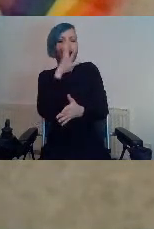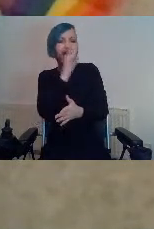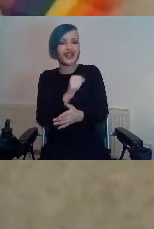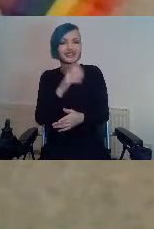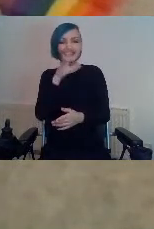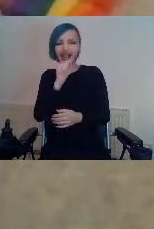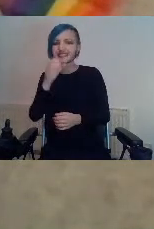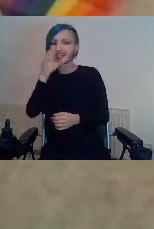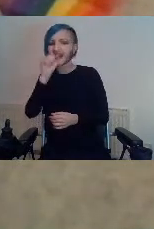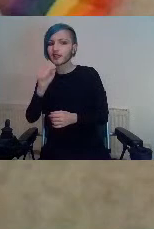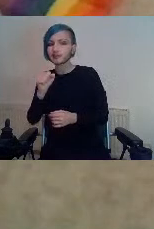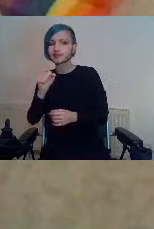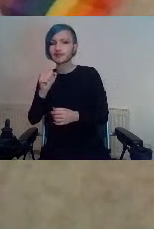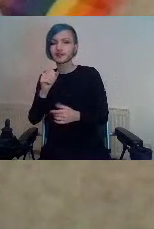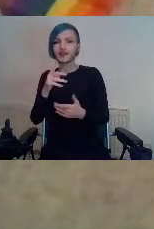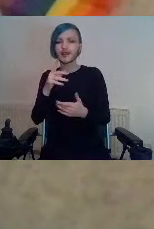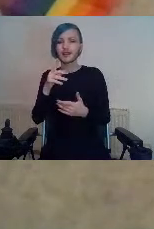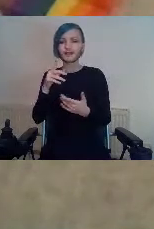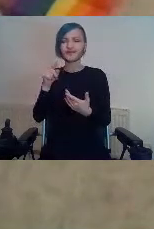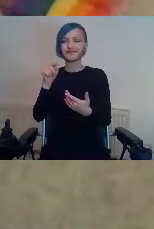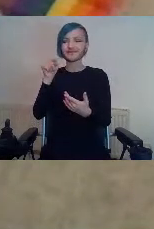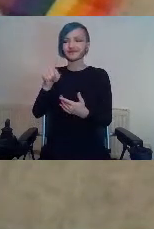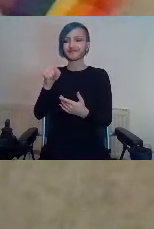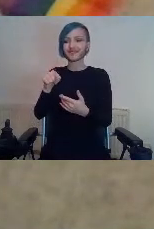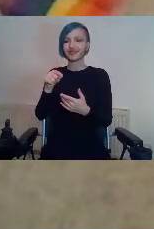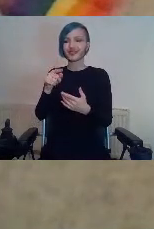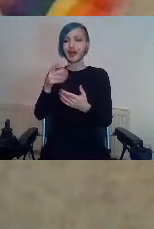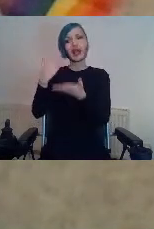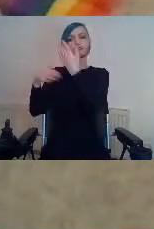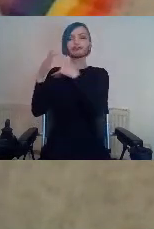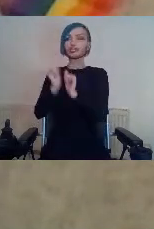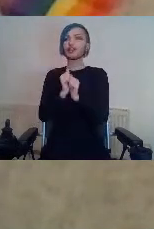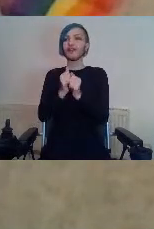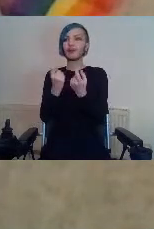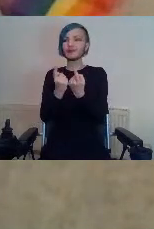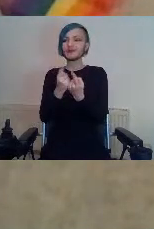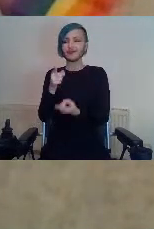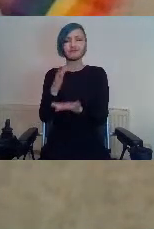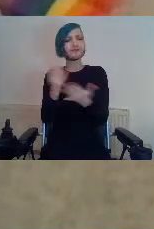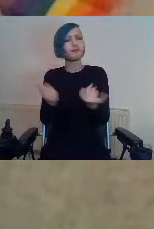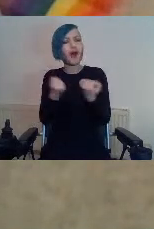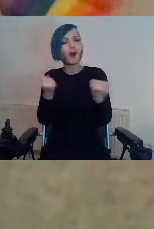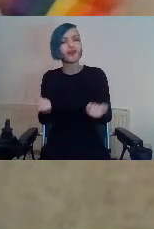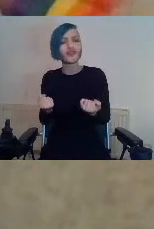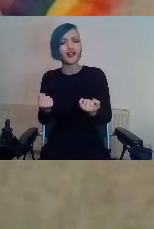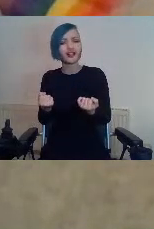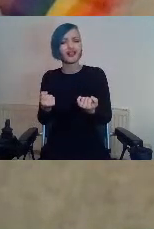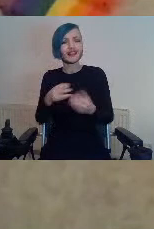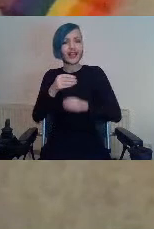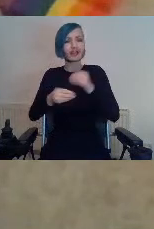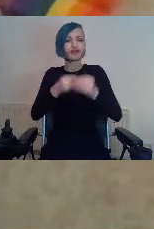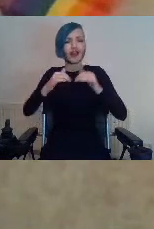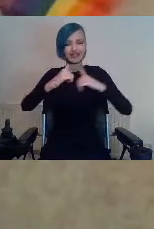powerful techniques they are using with this traditional value stuff. And it's a pity. But on the other